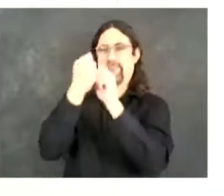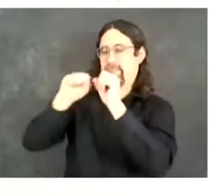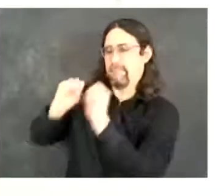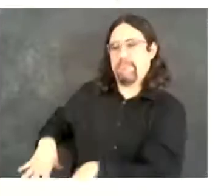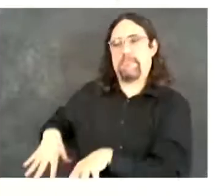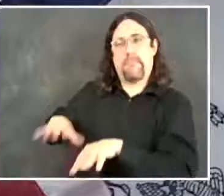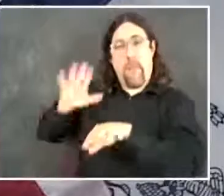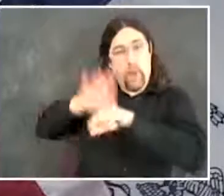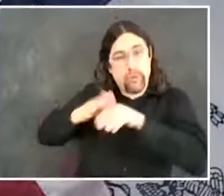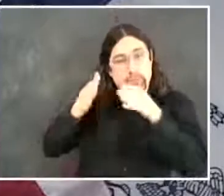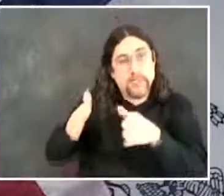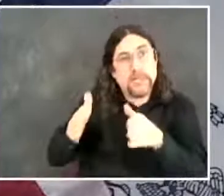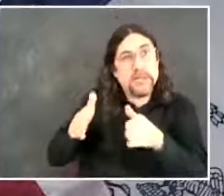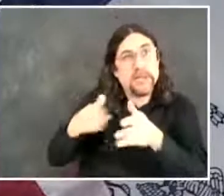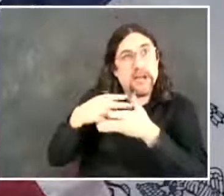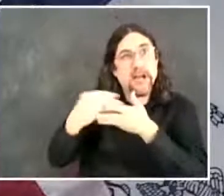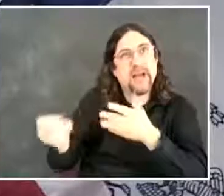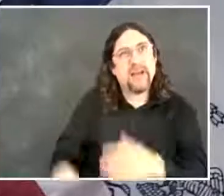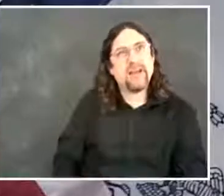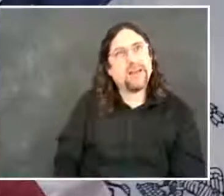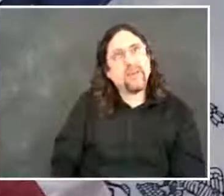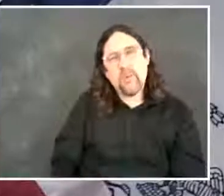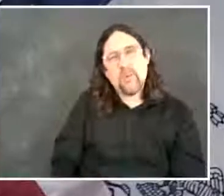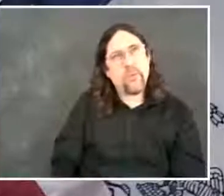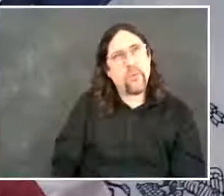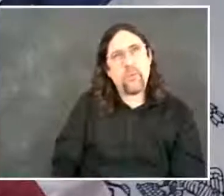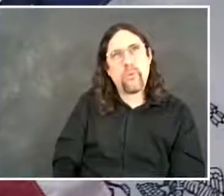Okay. Well, everyone, look,